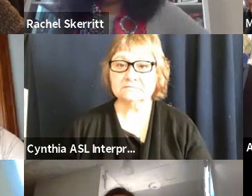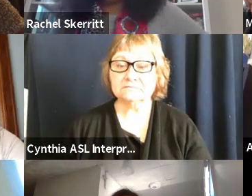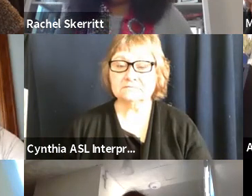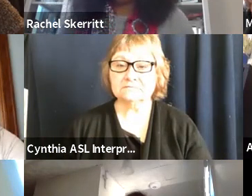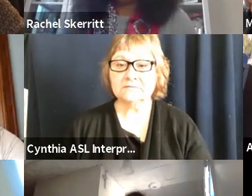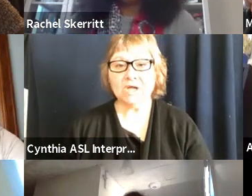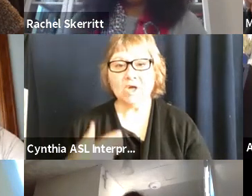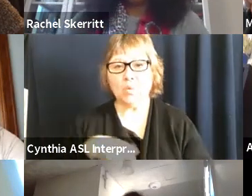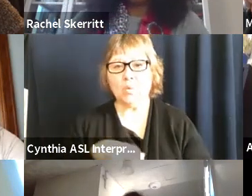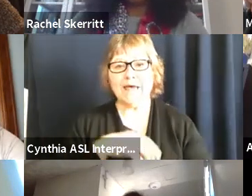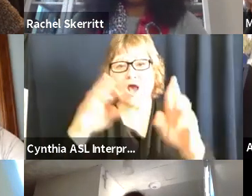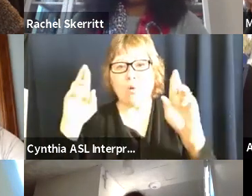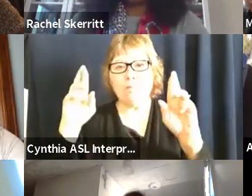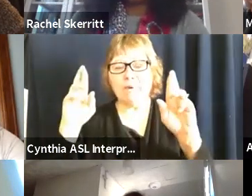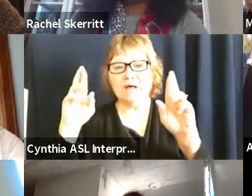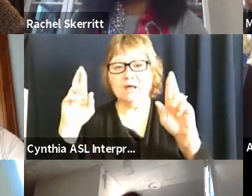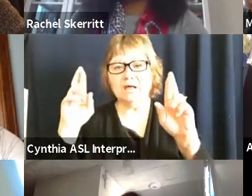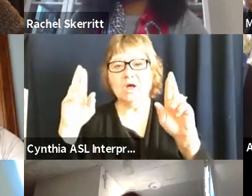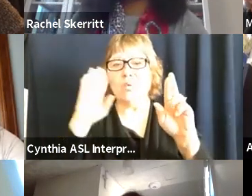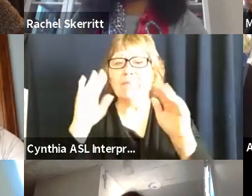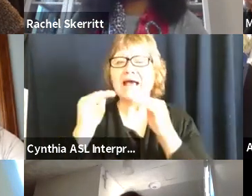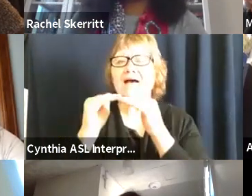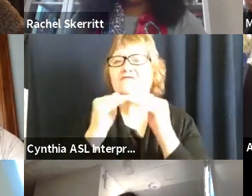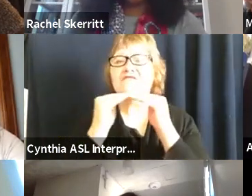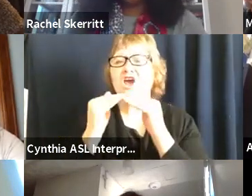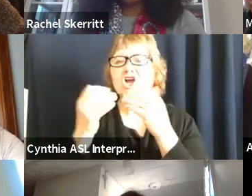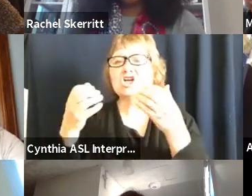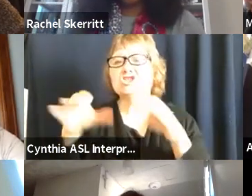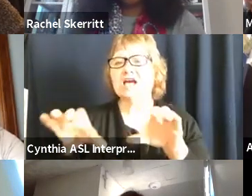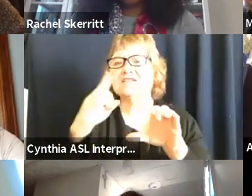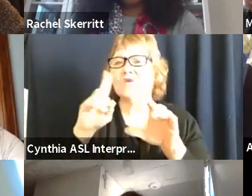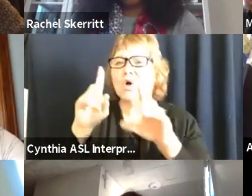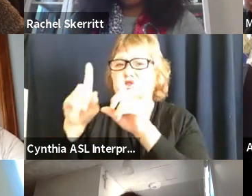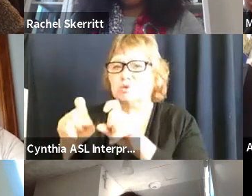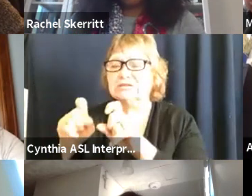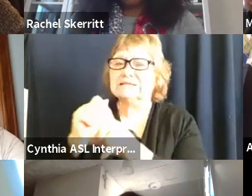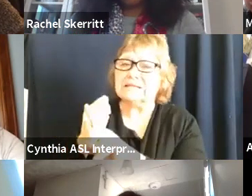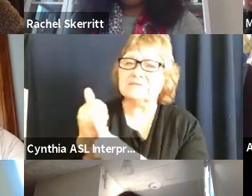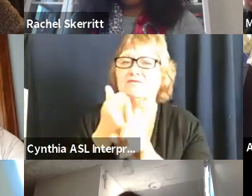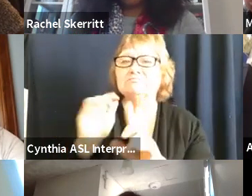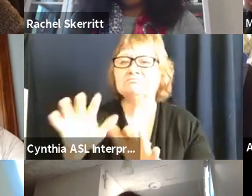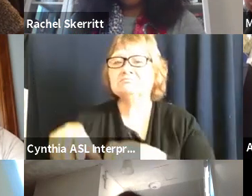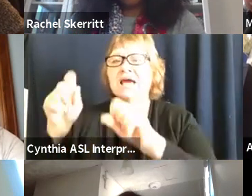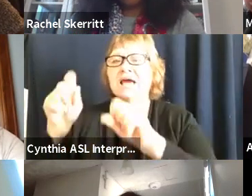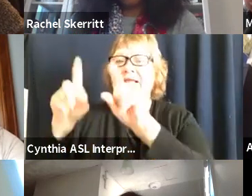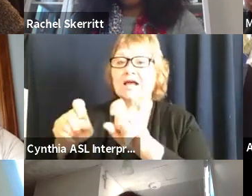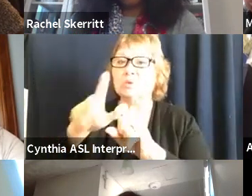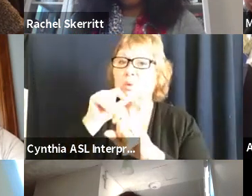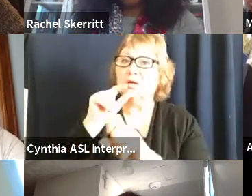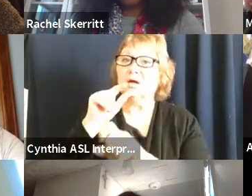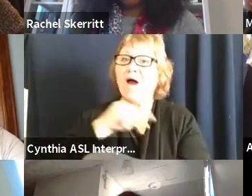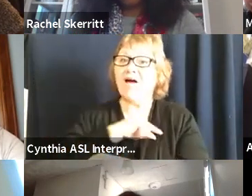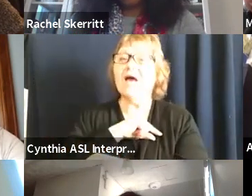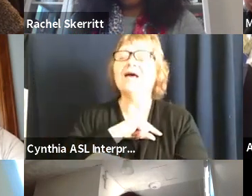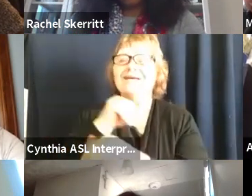We hope that it will be a fair chance for the student to take their own exam to have the ability to admit to this